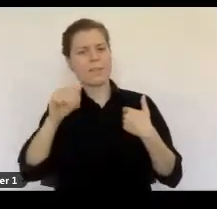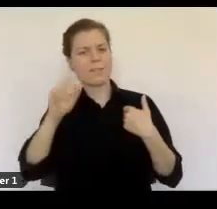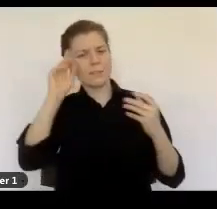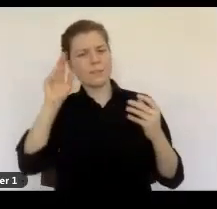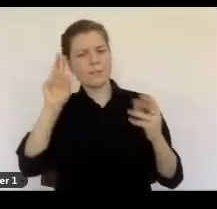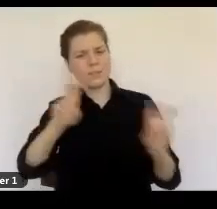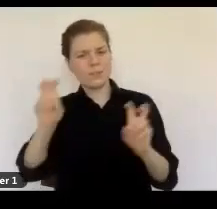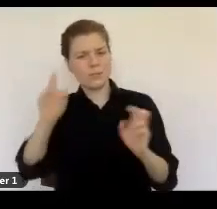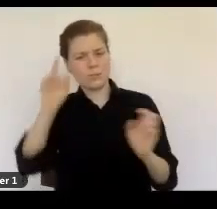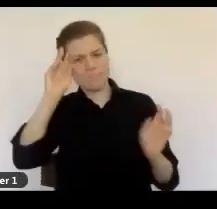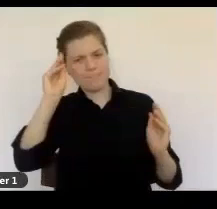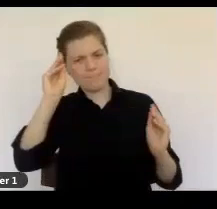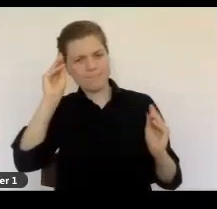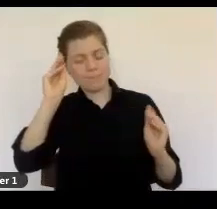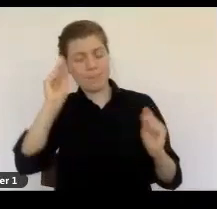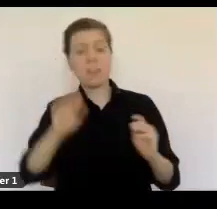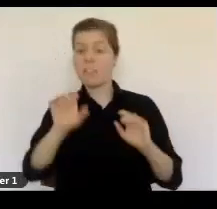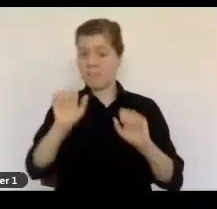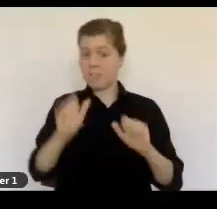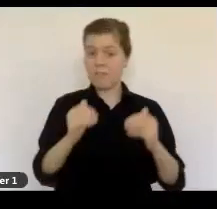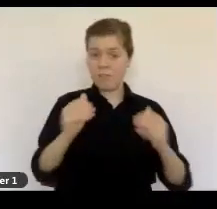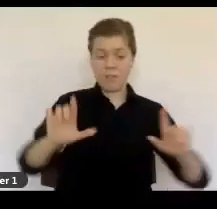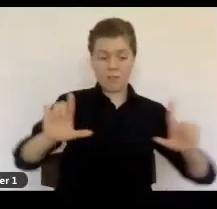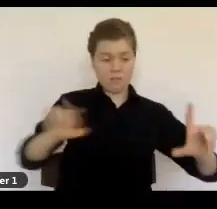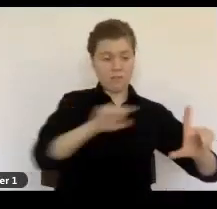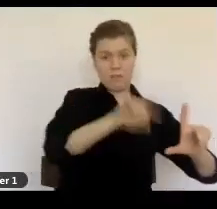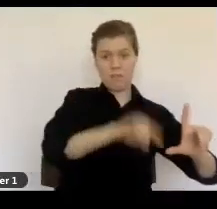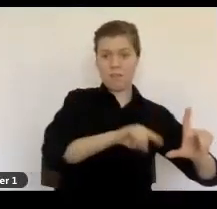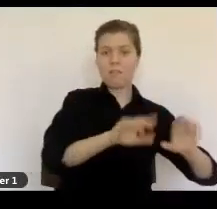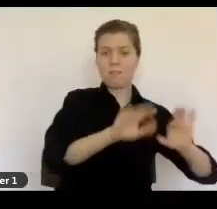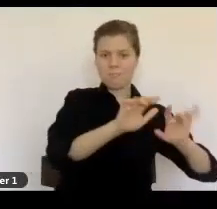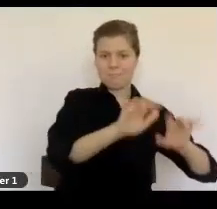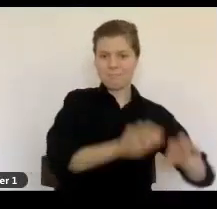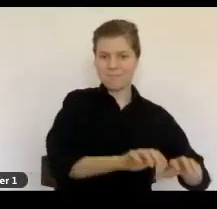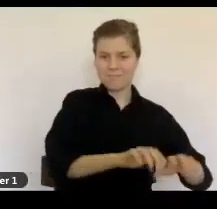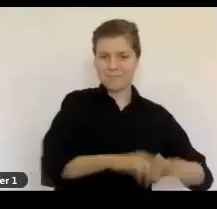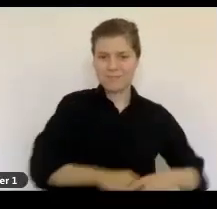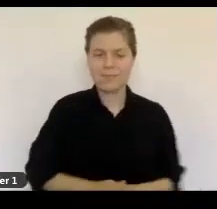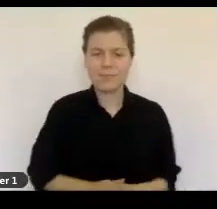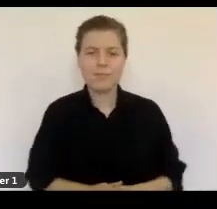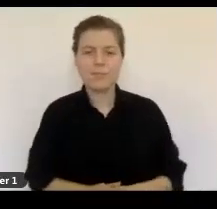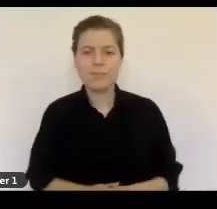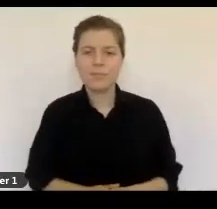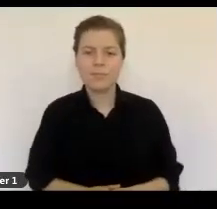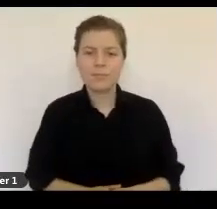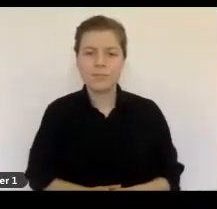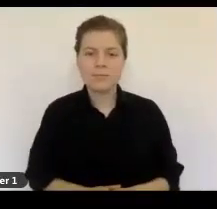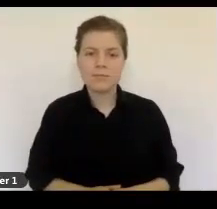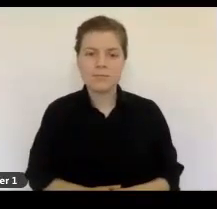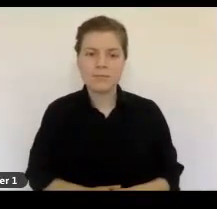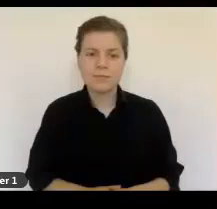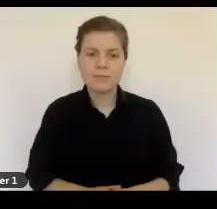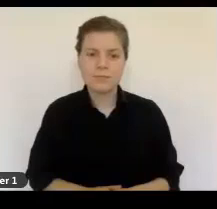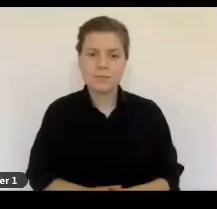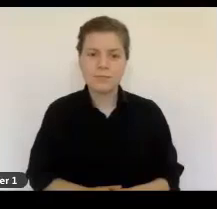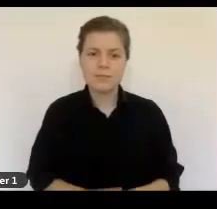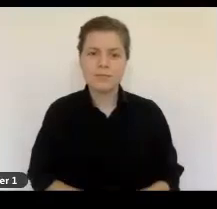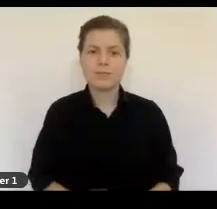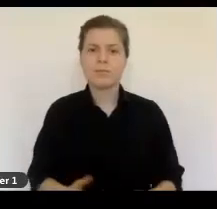you have other ethical issues on your mind. If you can share those with us in the chat box, that would be really interesting to see